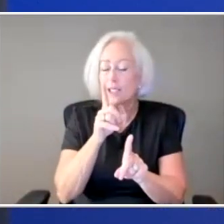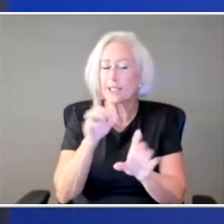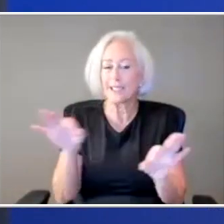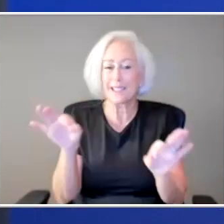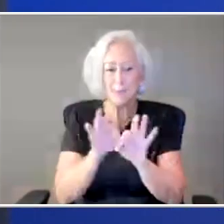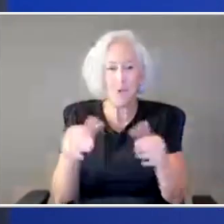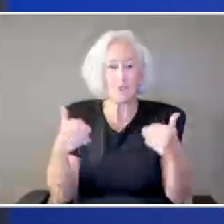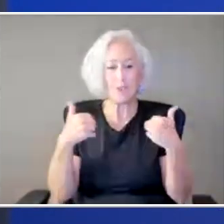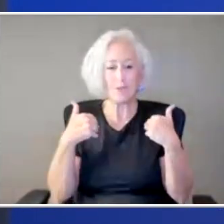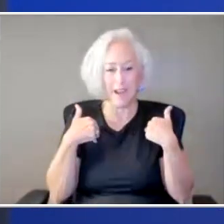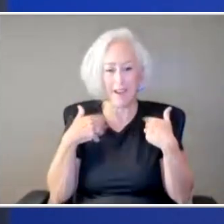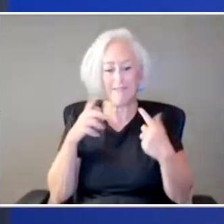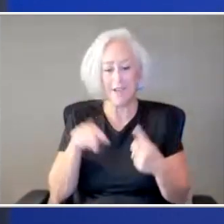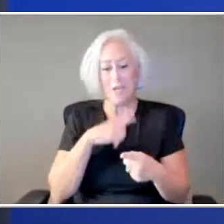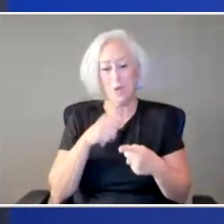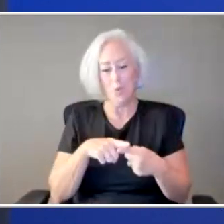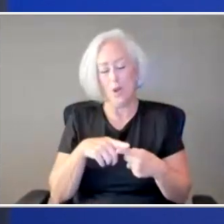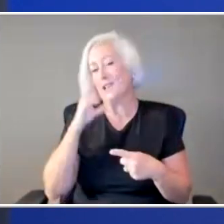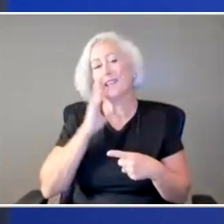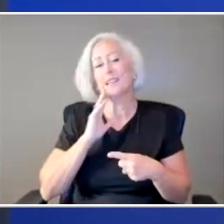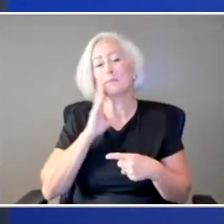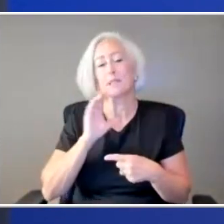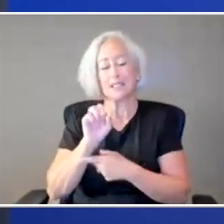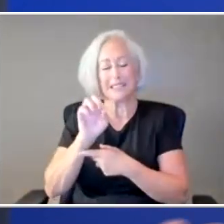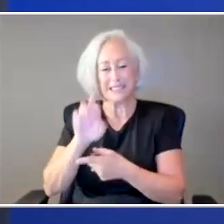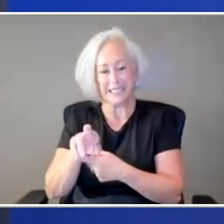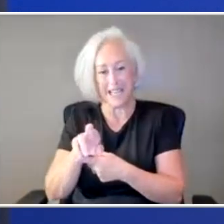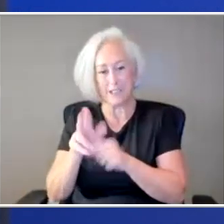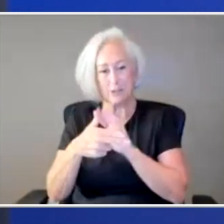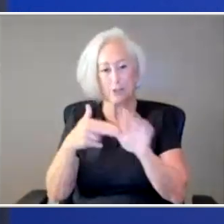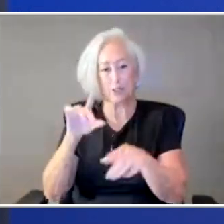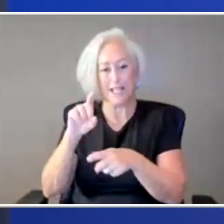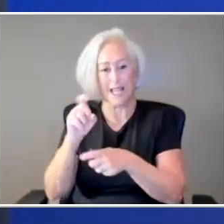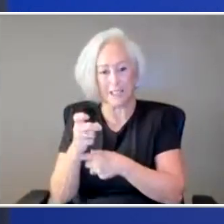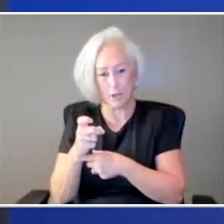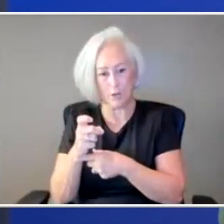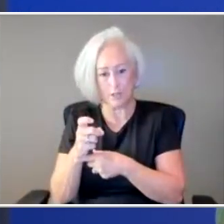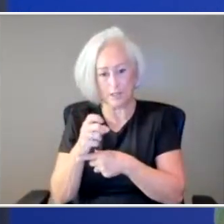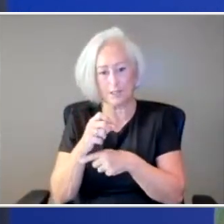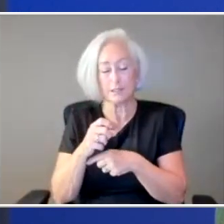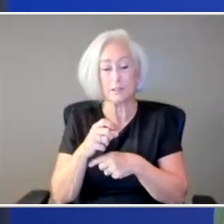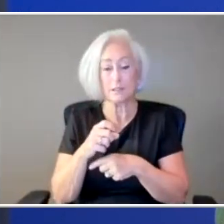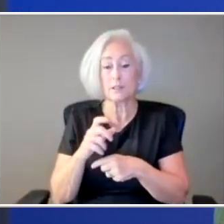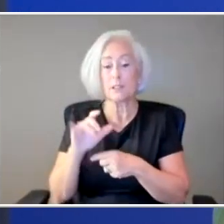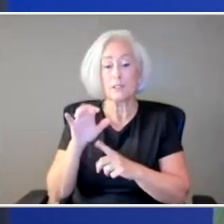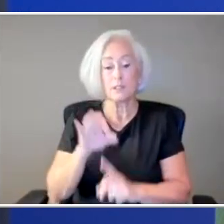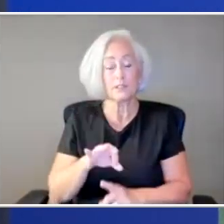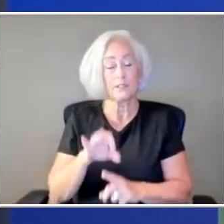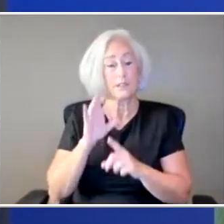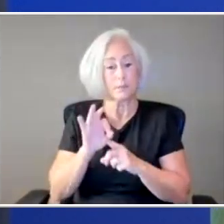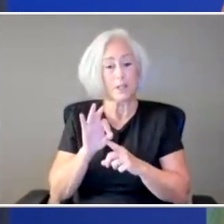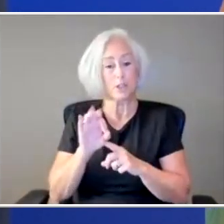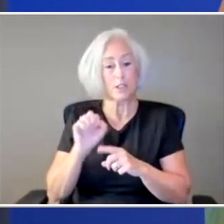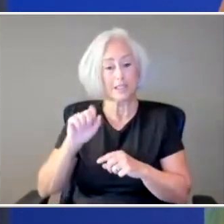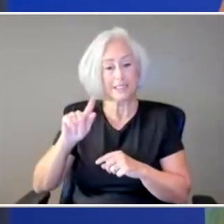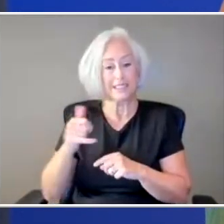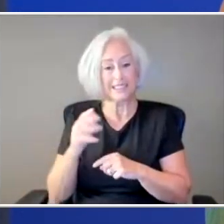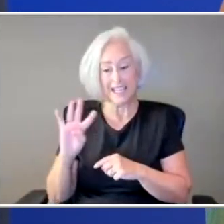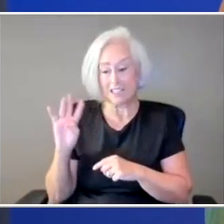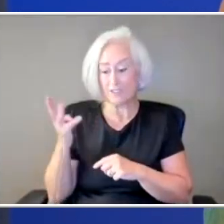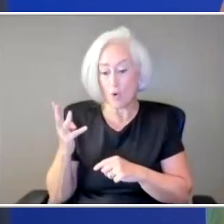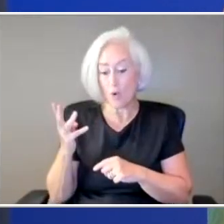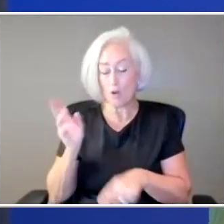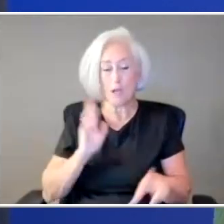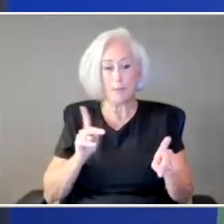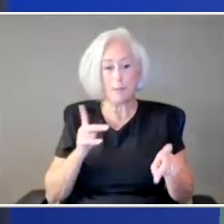around when you have either a cancer diagnosis like or stage 4, even though people wonder, I think, and it's